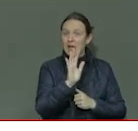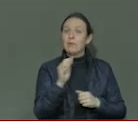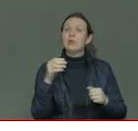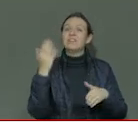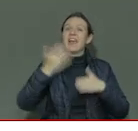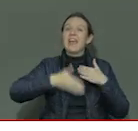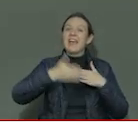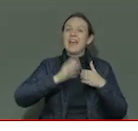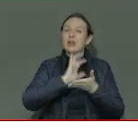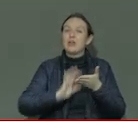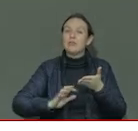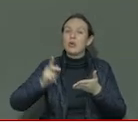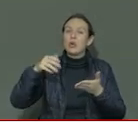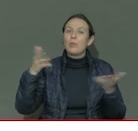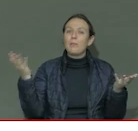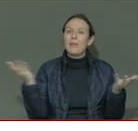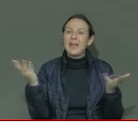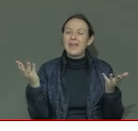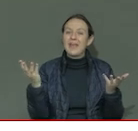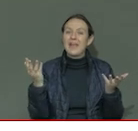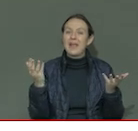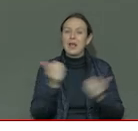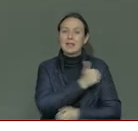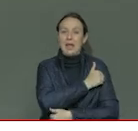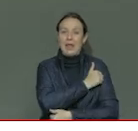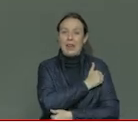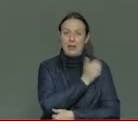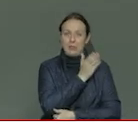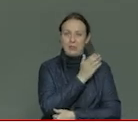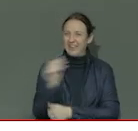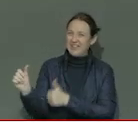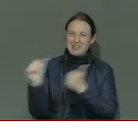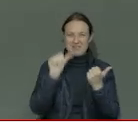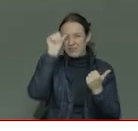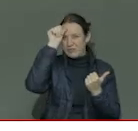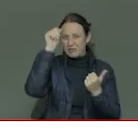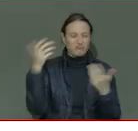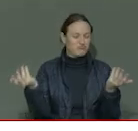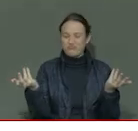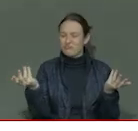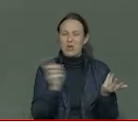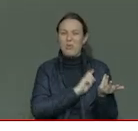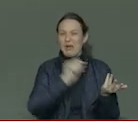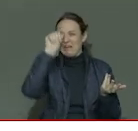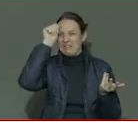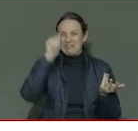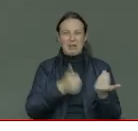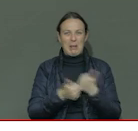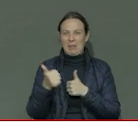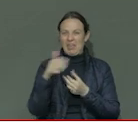country? Canada. Why does he not go back to India? He's got nothing left in India to go back